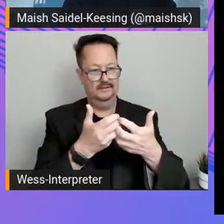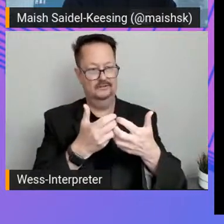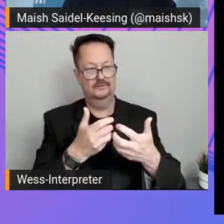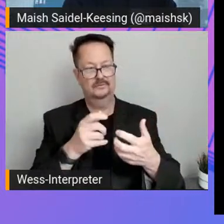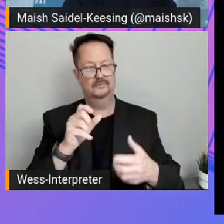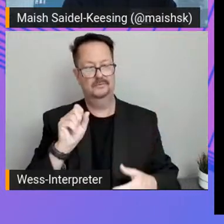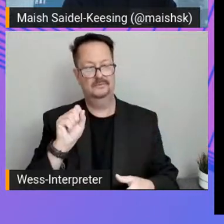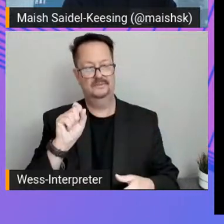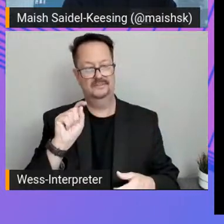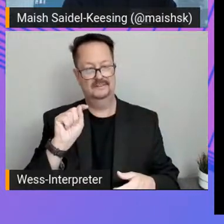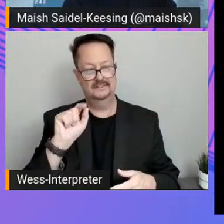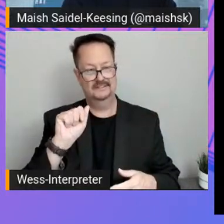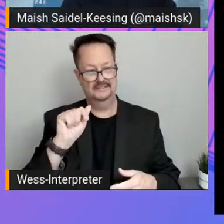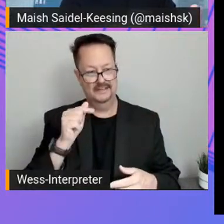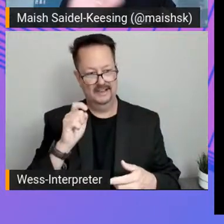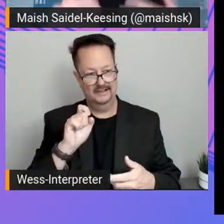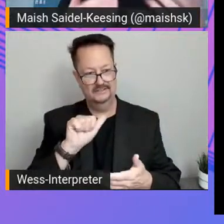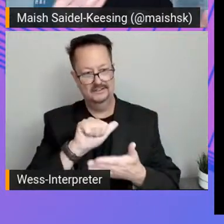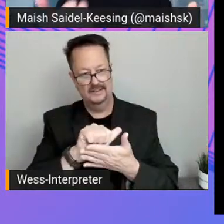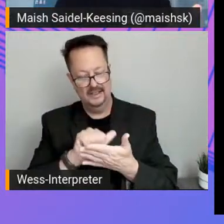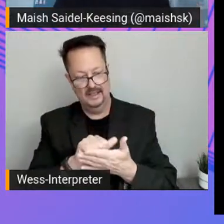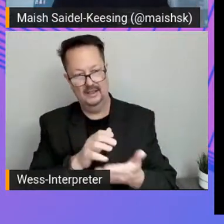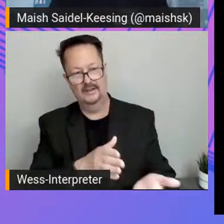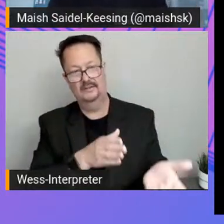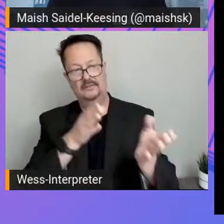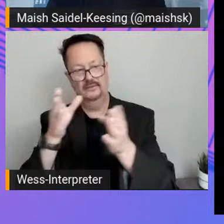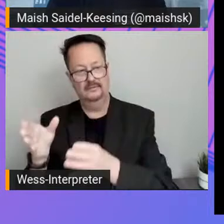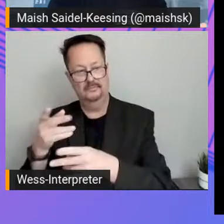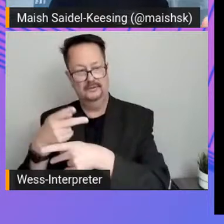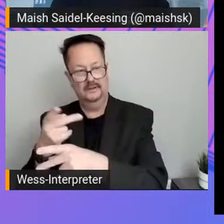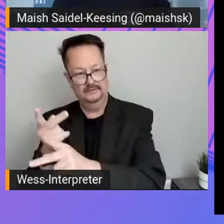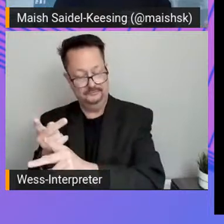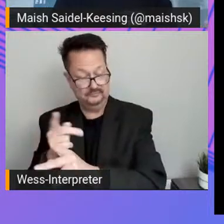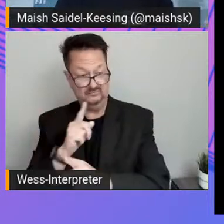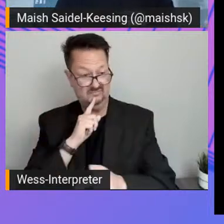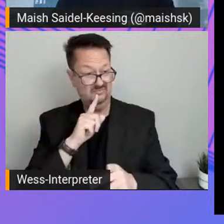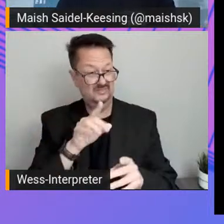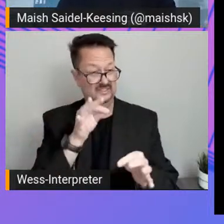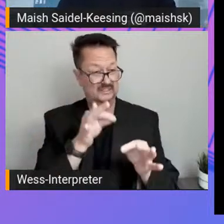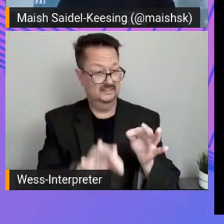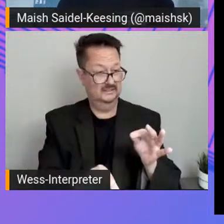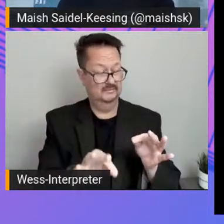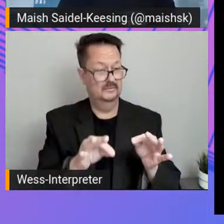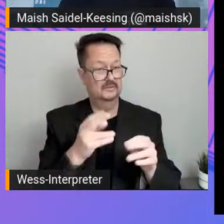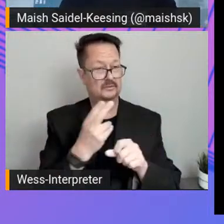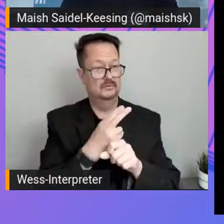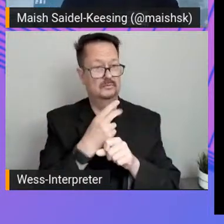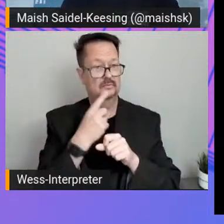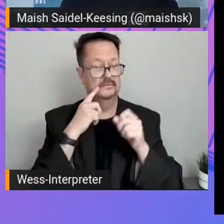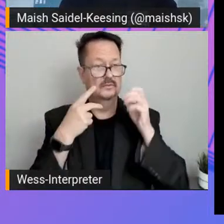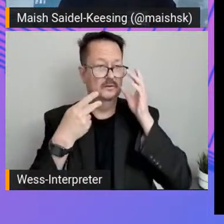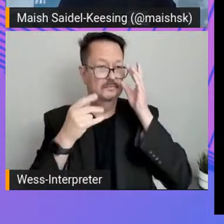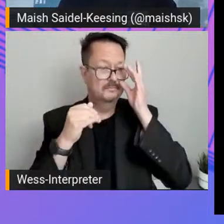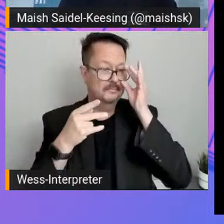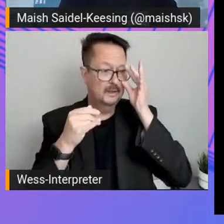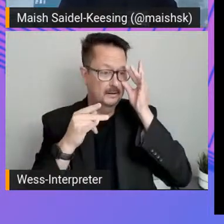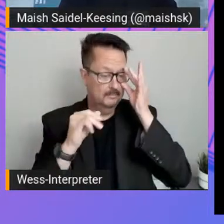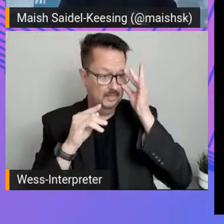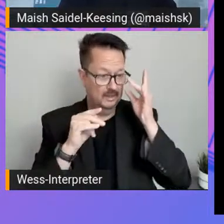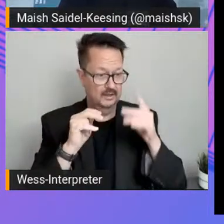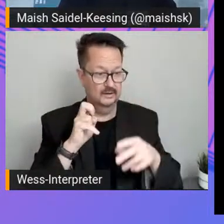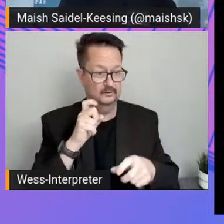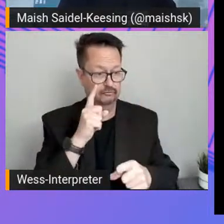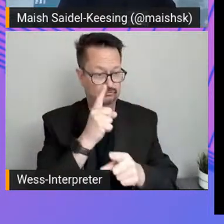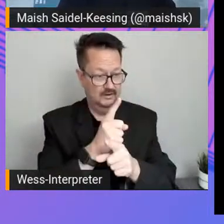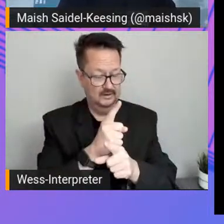account. And those capabilities are pretty simple to introduce into Code Pipeline itself, correct? Yes. Yeah. So